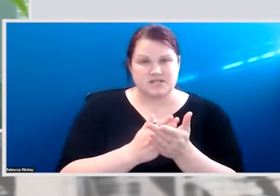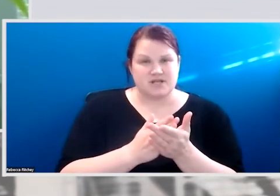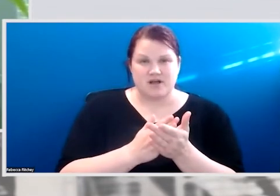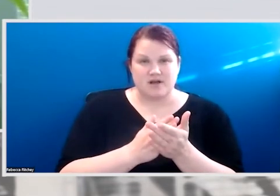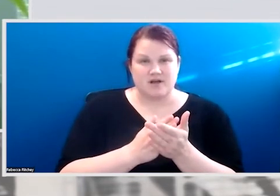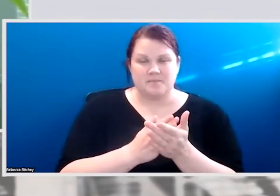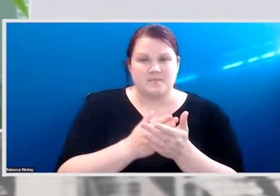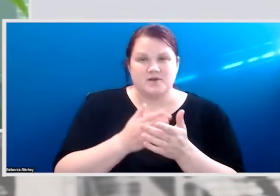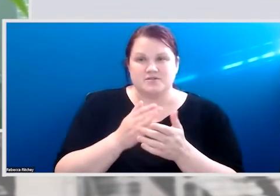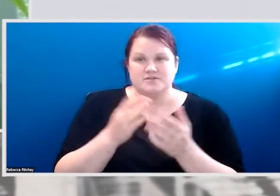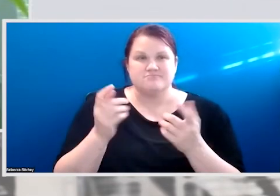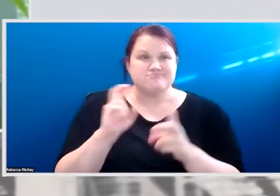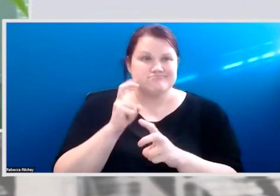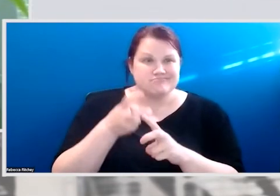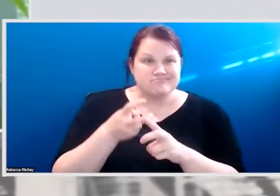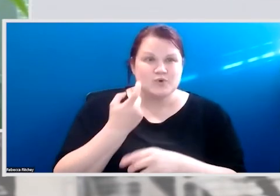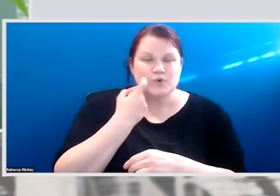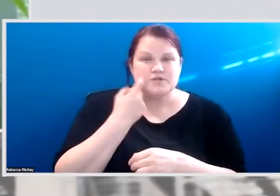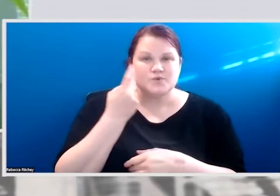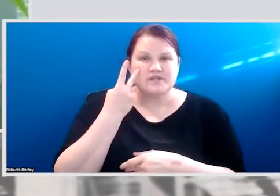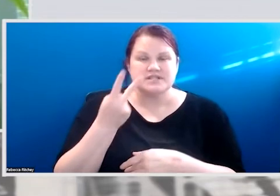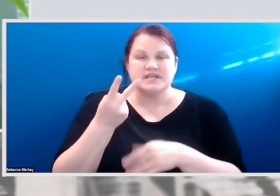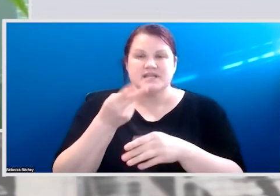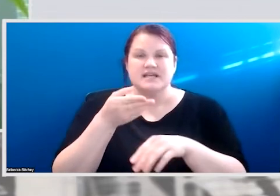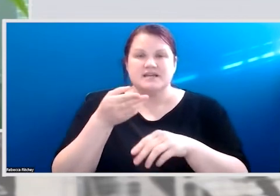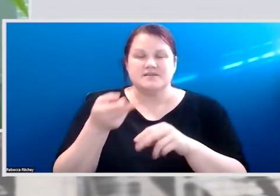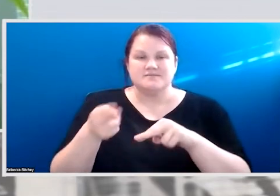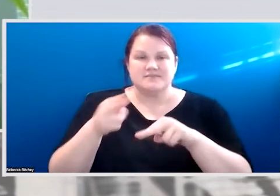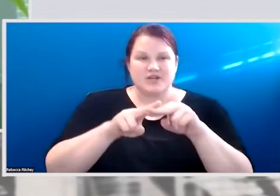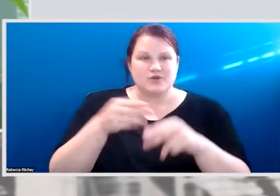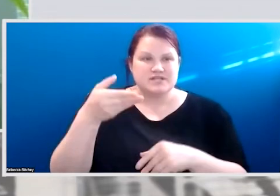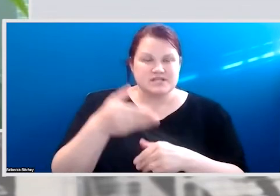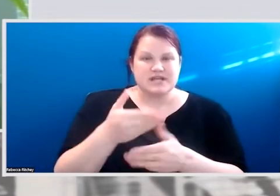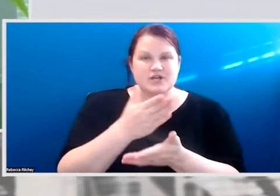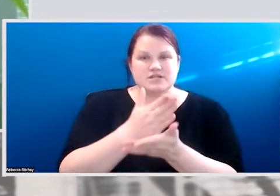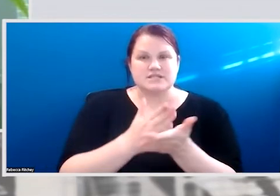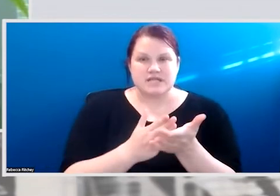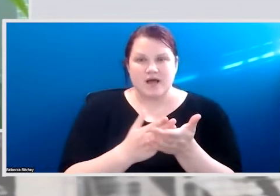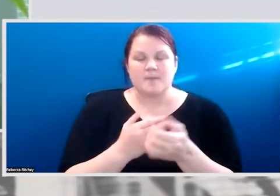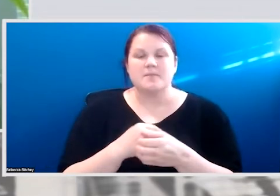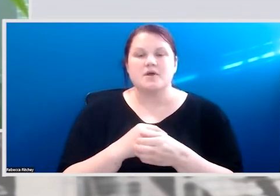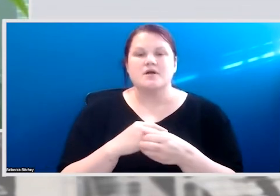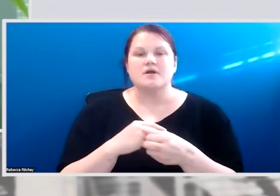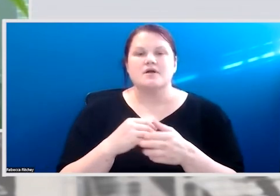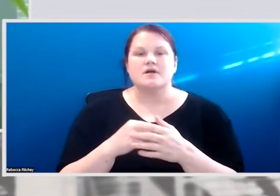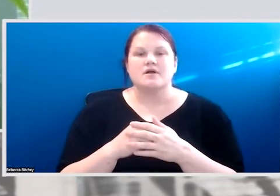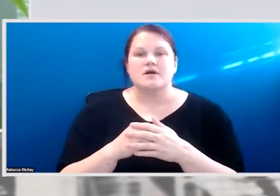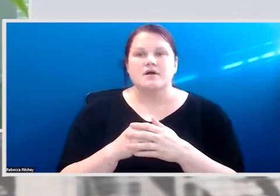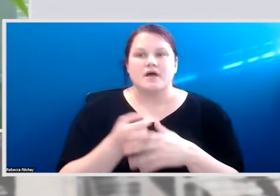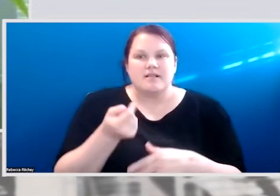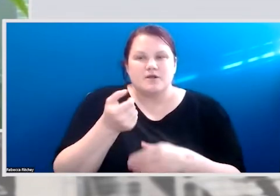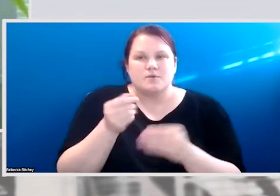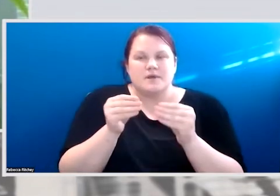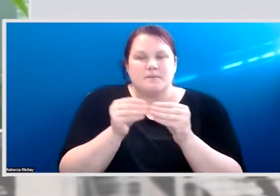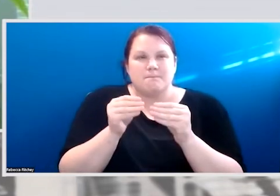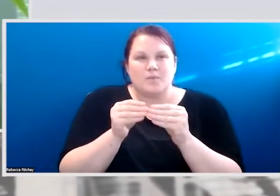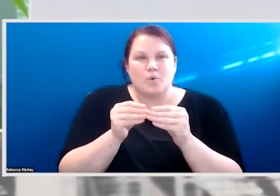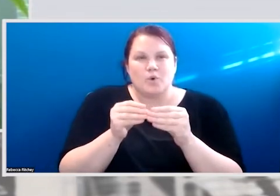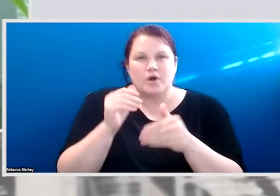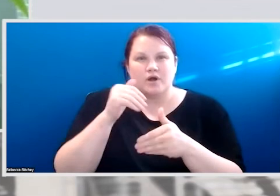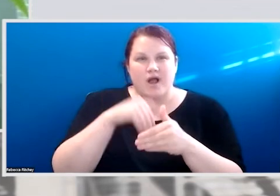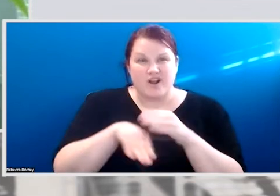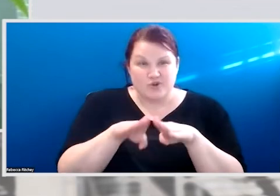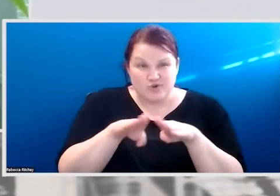forces. Recently, we've seen obviously some increases there. Some of them are a little more underground, literally and figuratively.